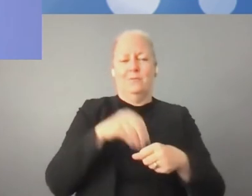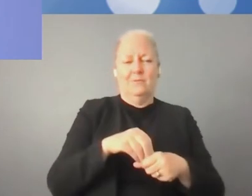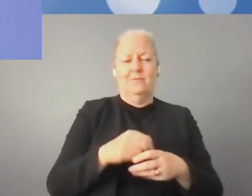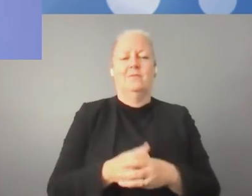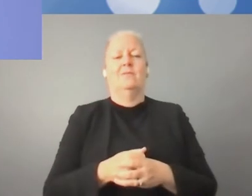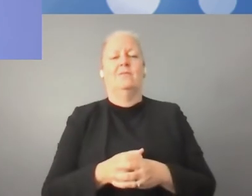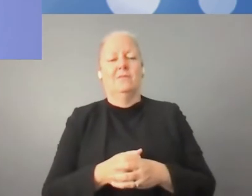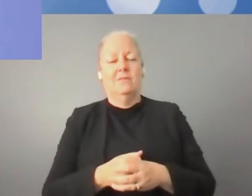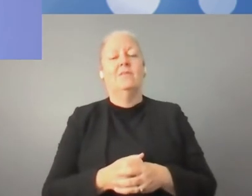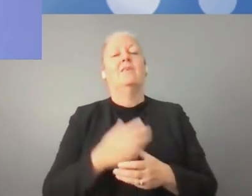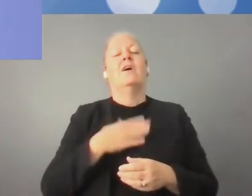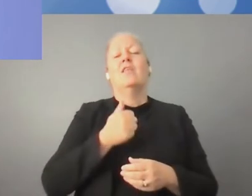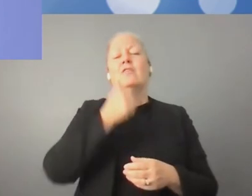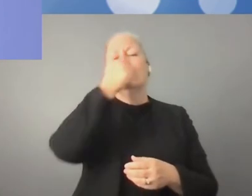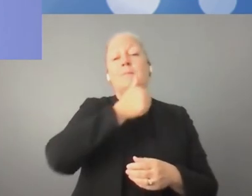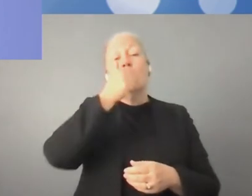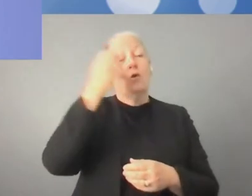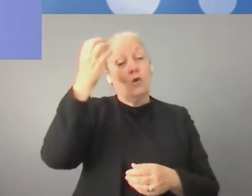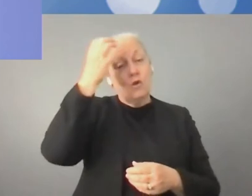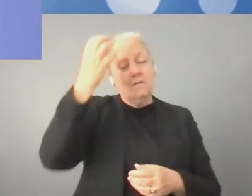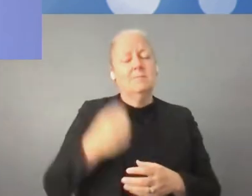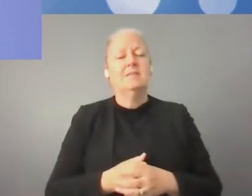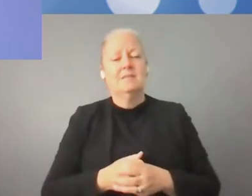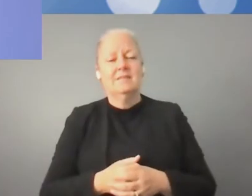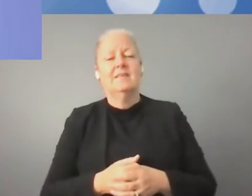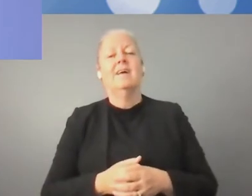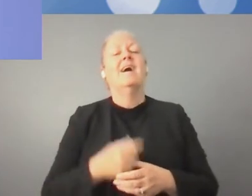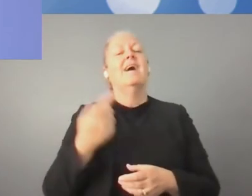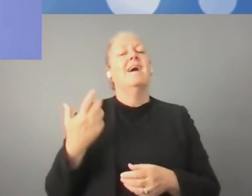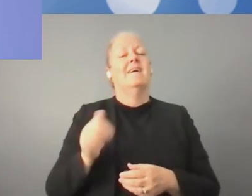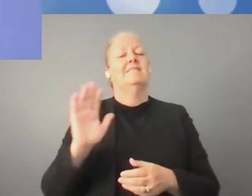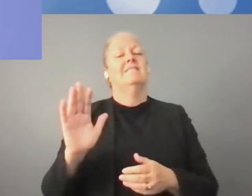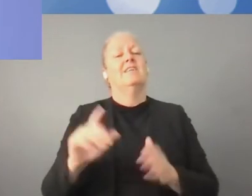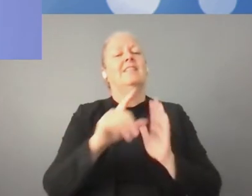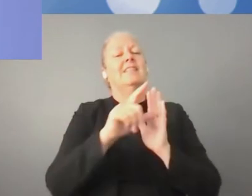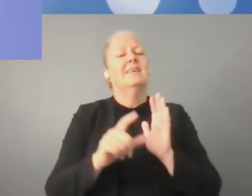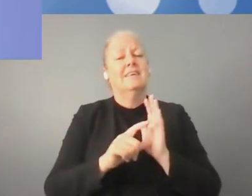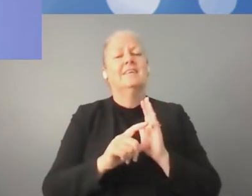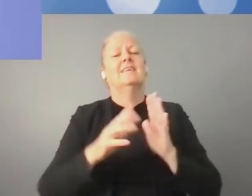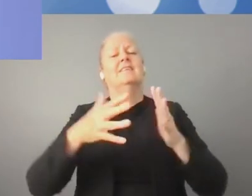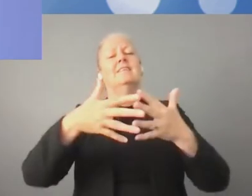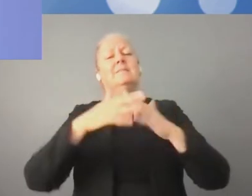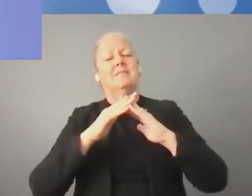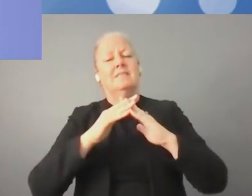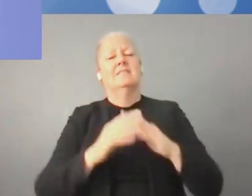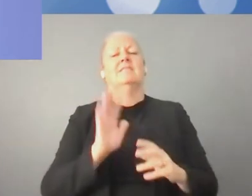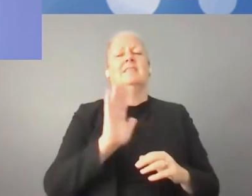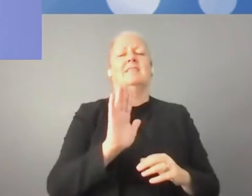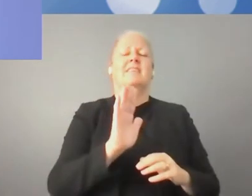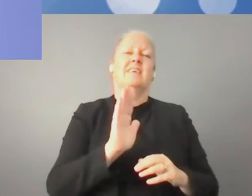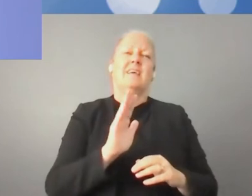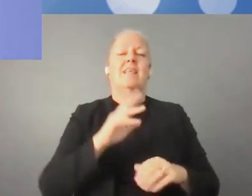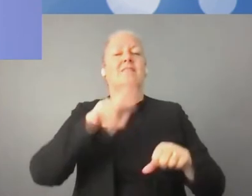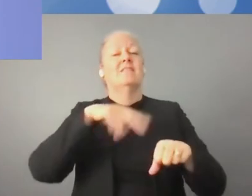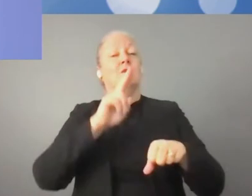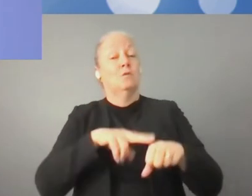recently have legally established a national innovation fund and recognized